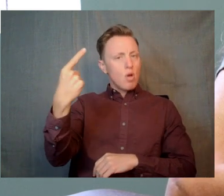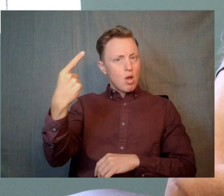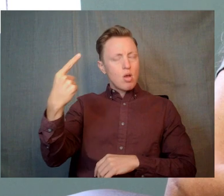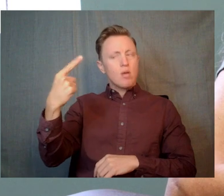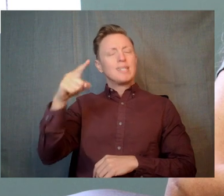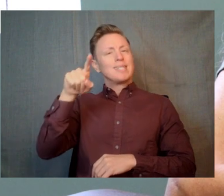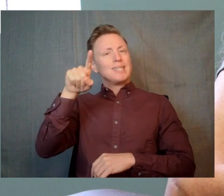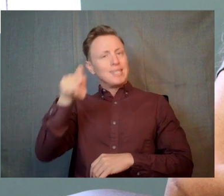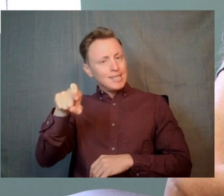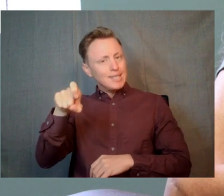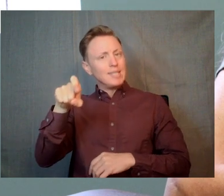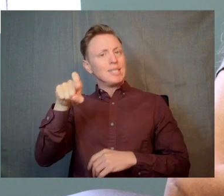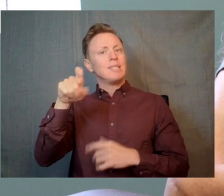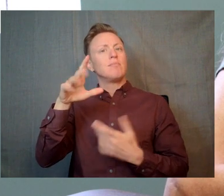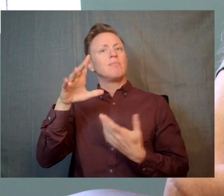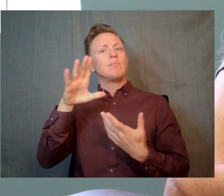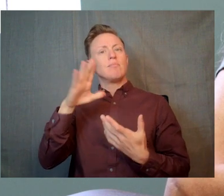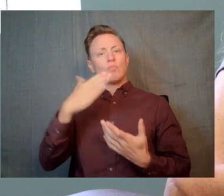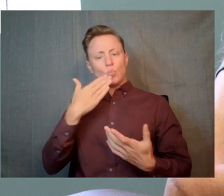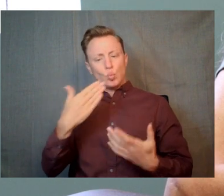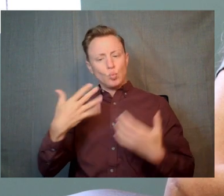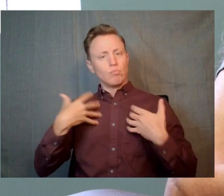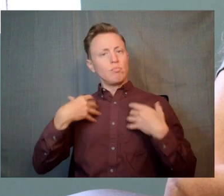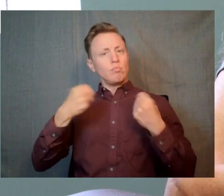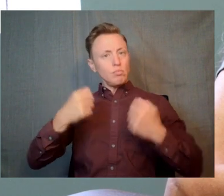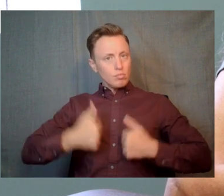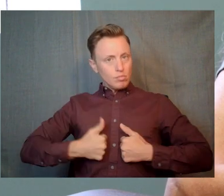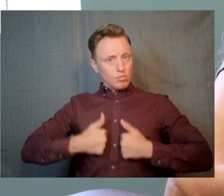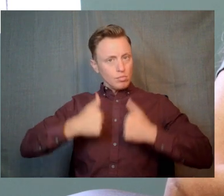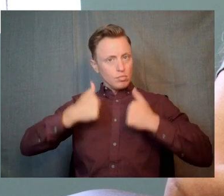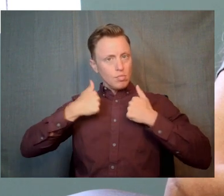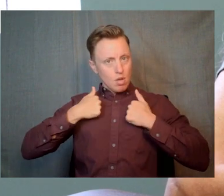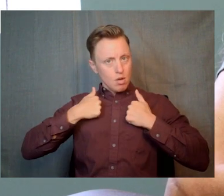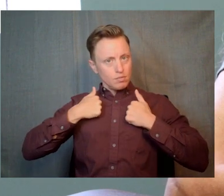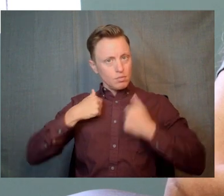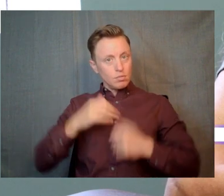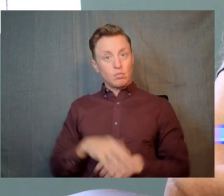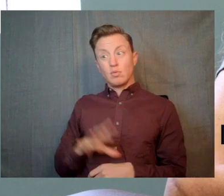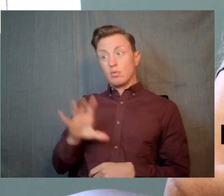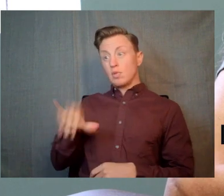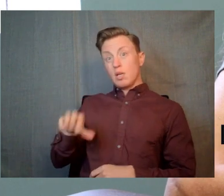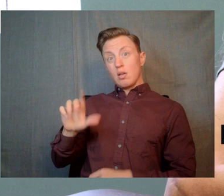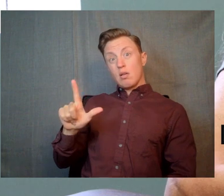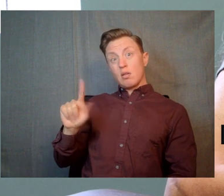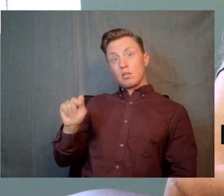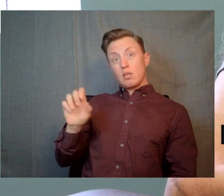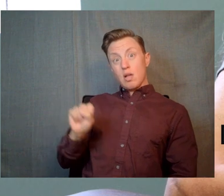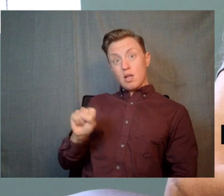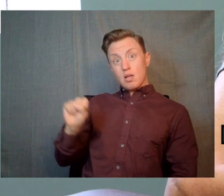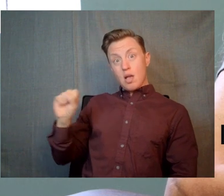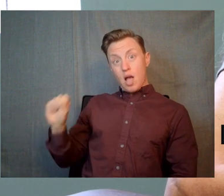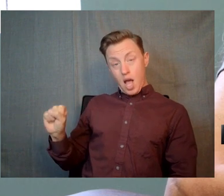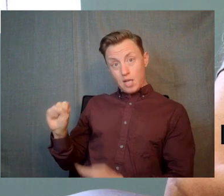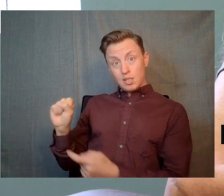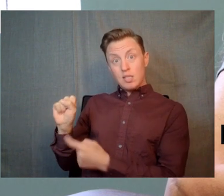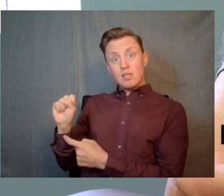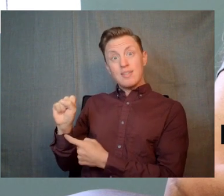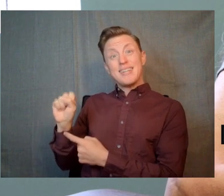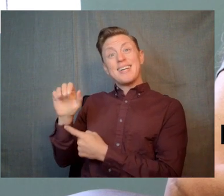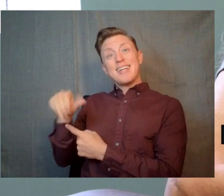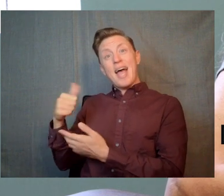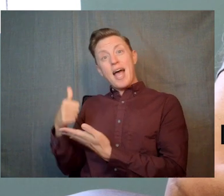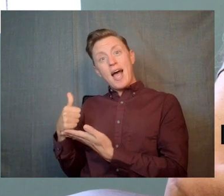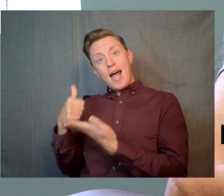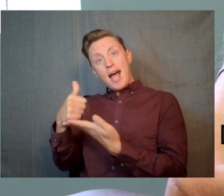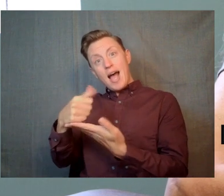to accomplish in order to live a healthy life. And LTSS can make